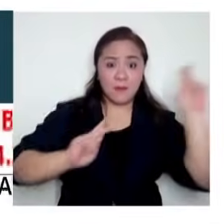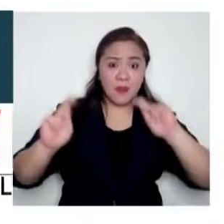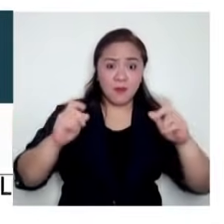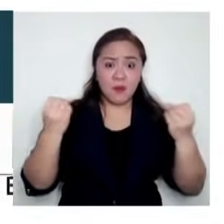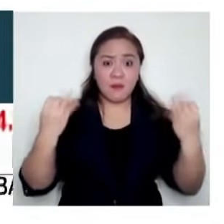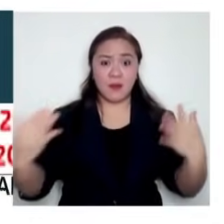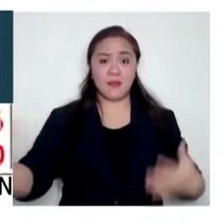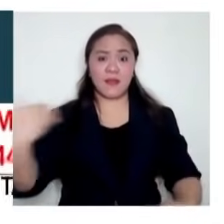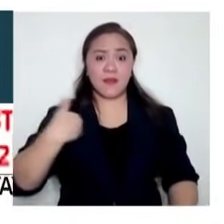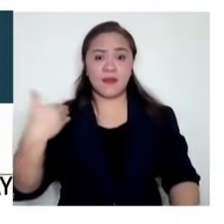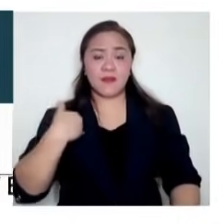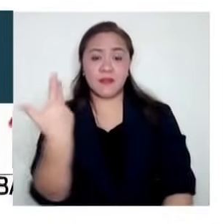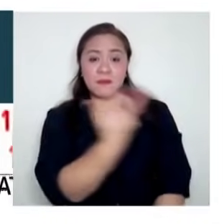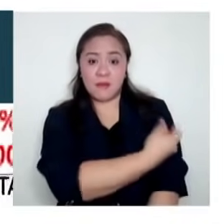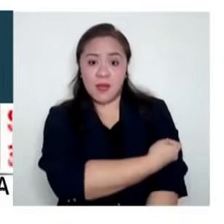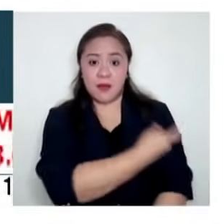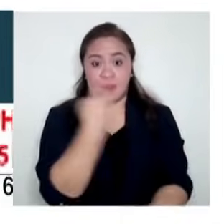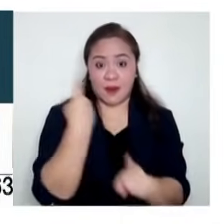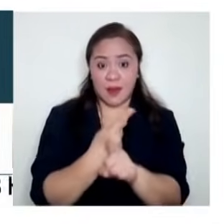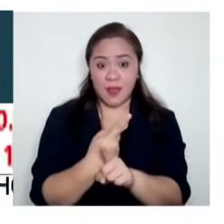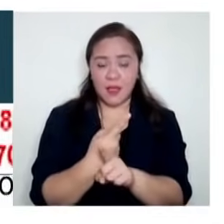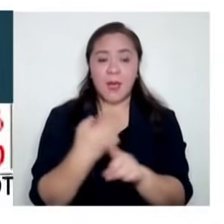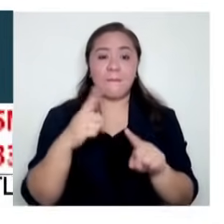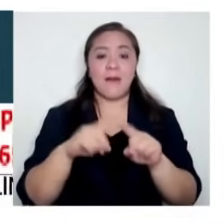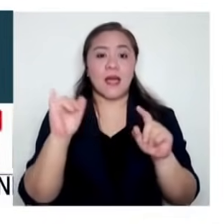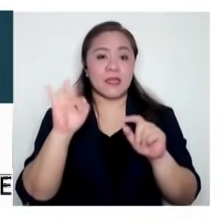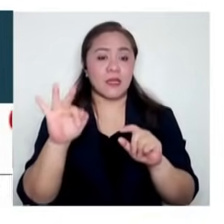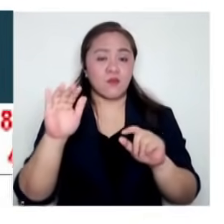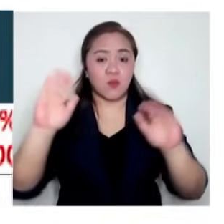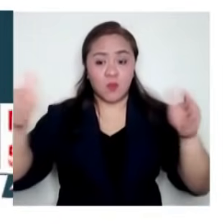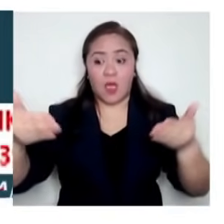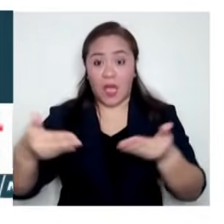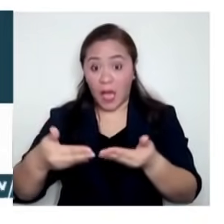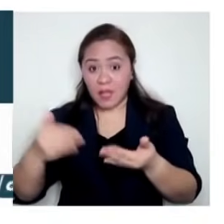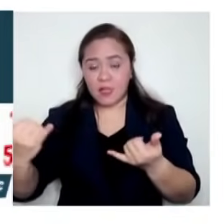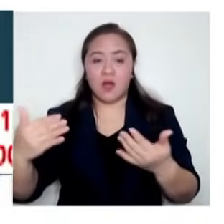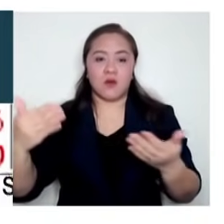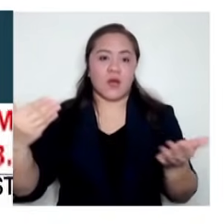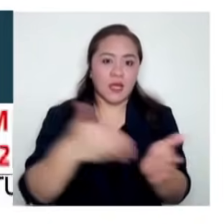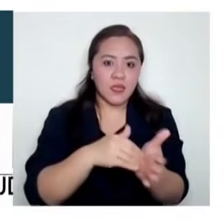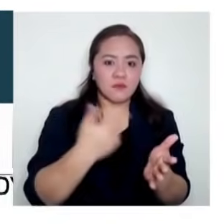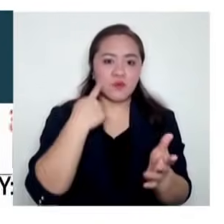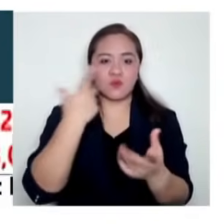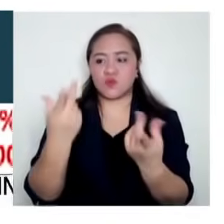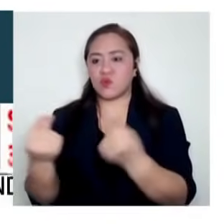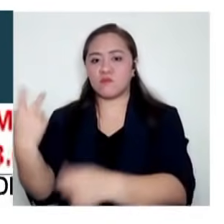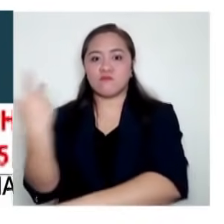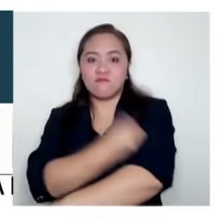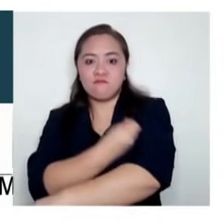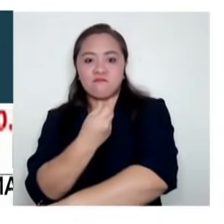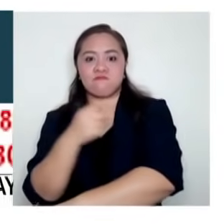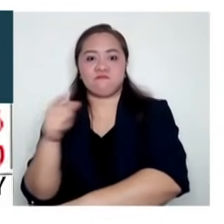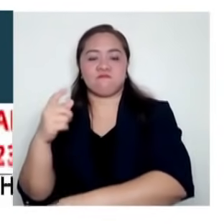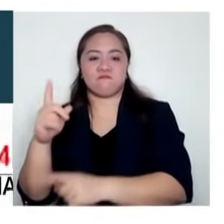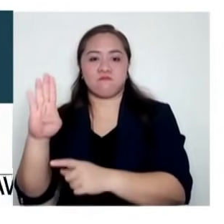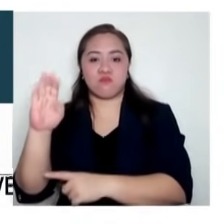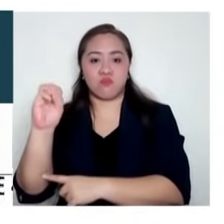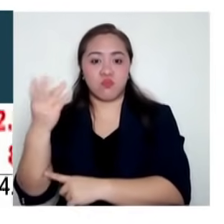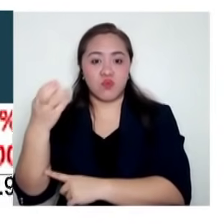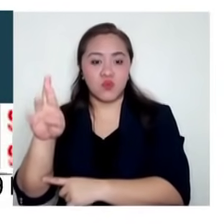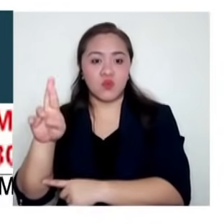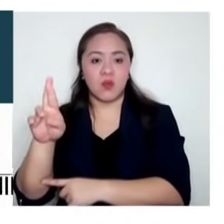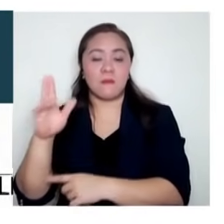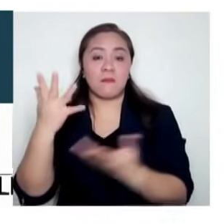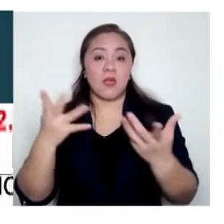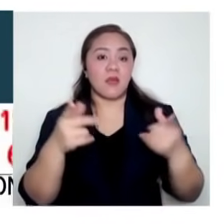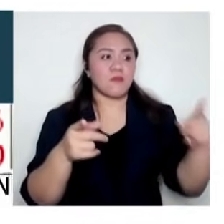who has yet to receive the vaccines. If we introduce booster shots, then we will be able to the possibility